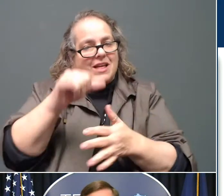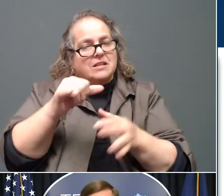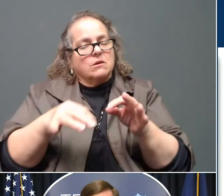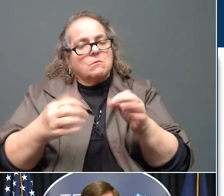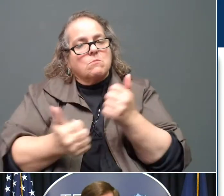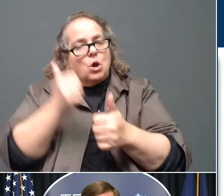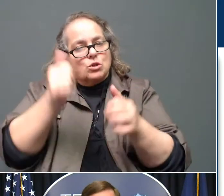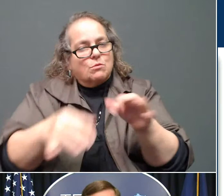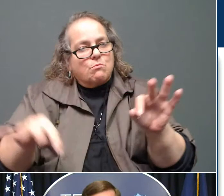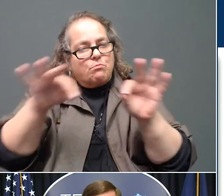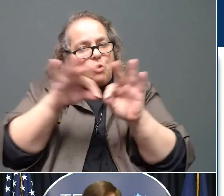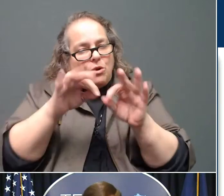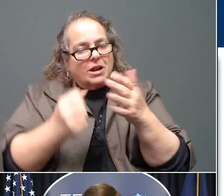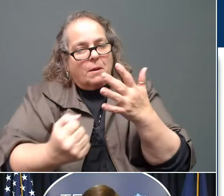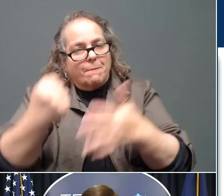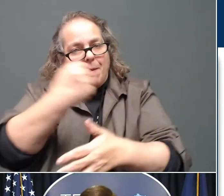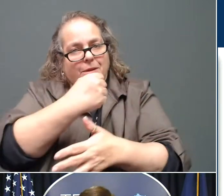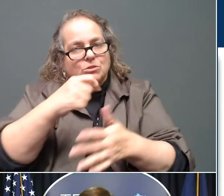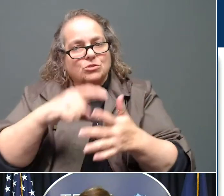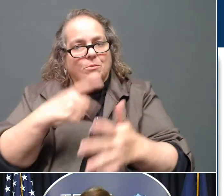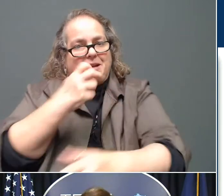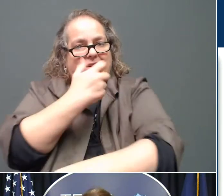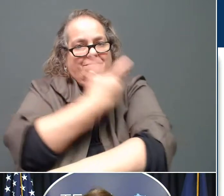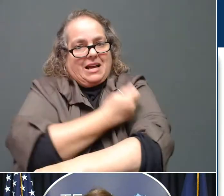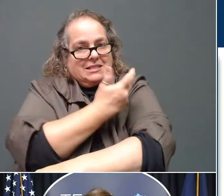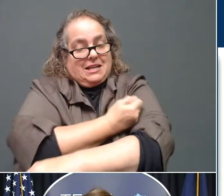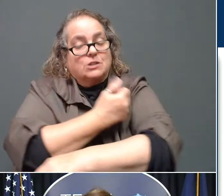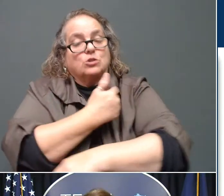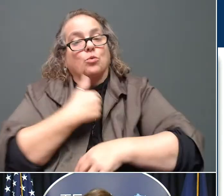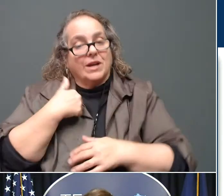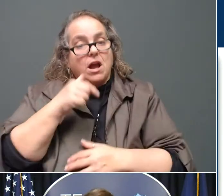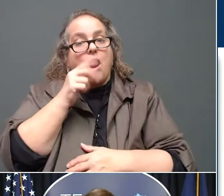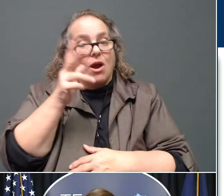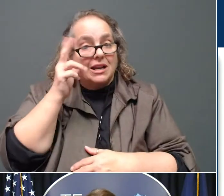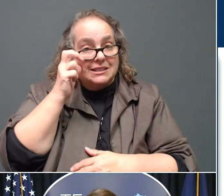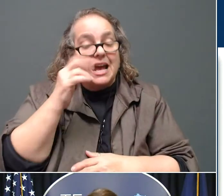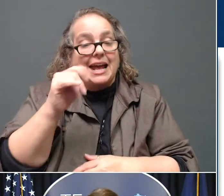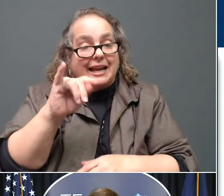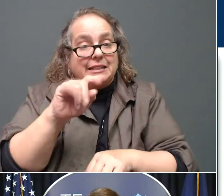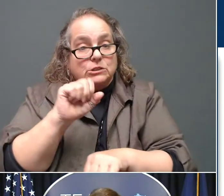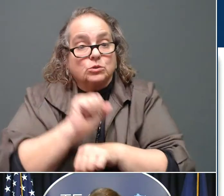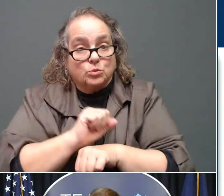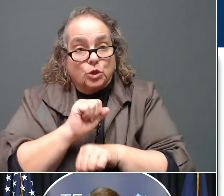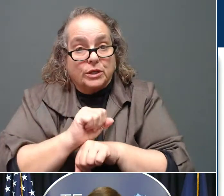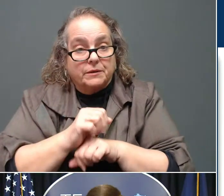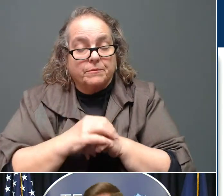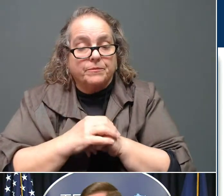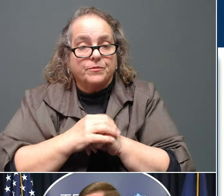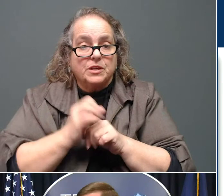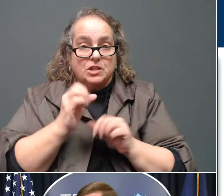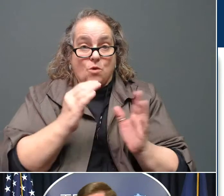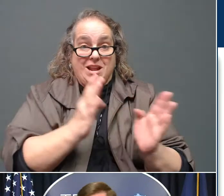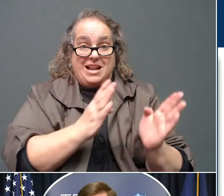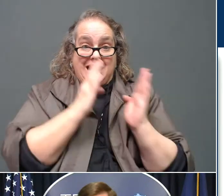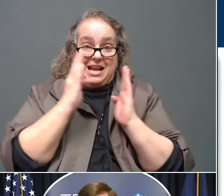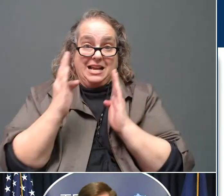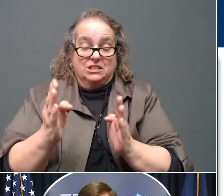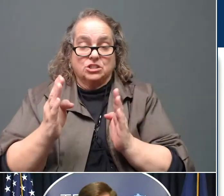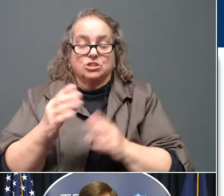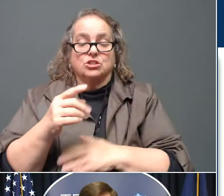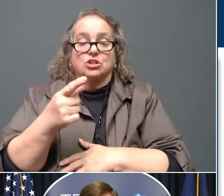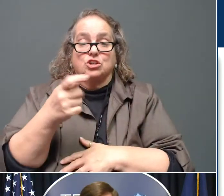vaccinated. We are listening, and it is working. Let's look next at gender, if we